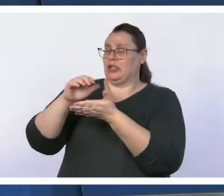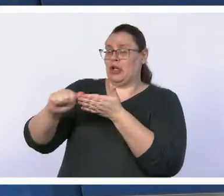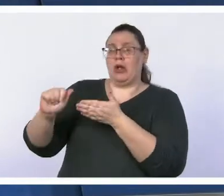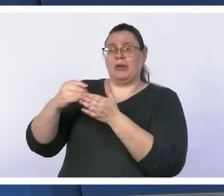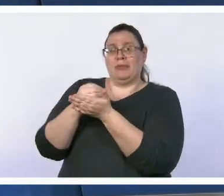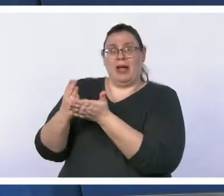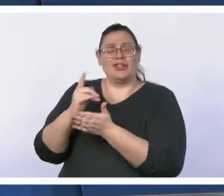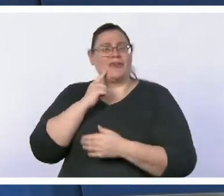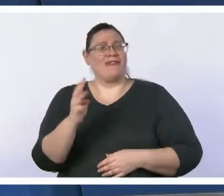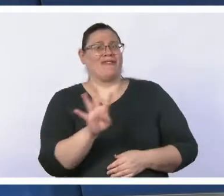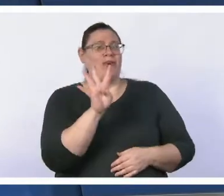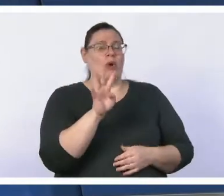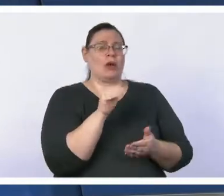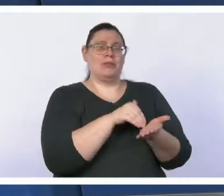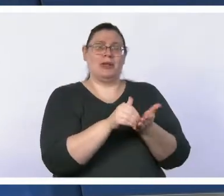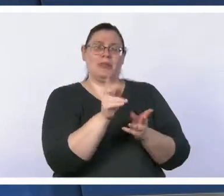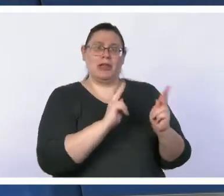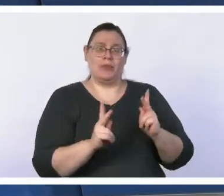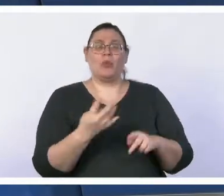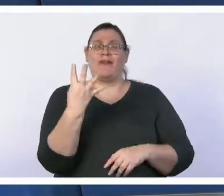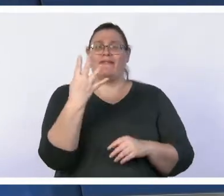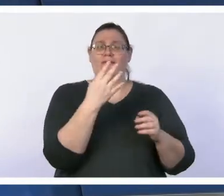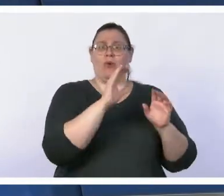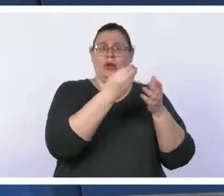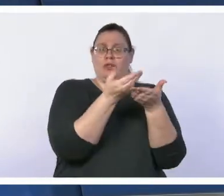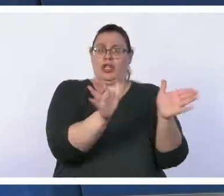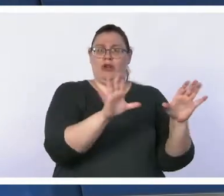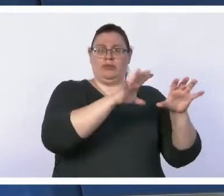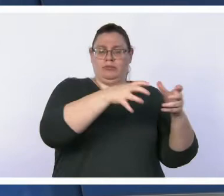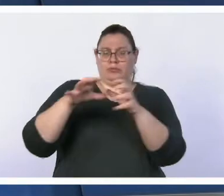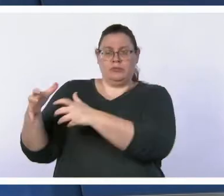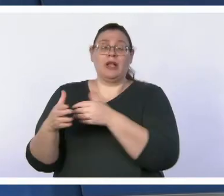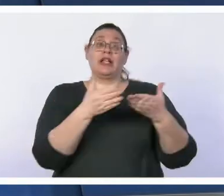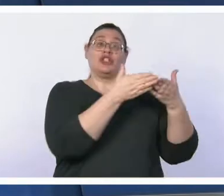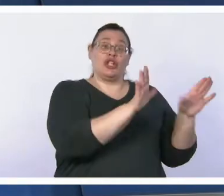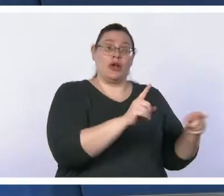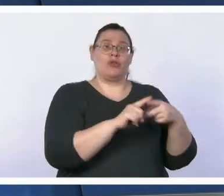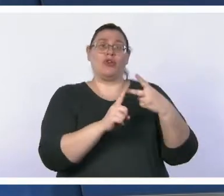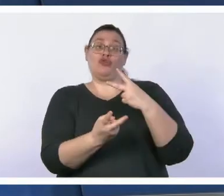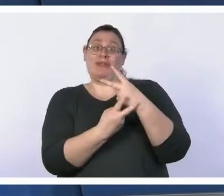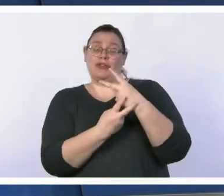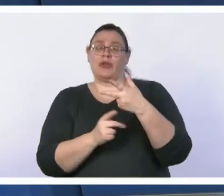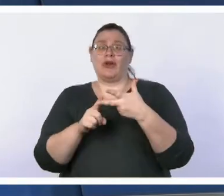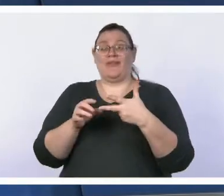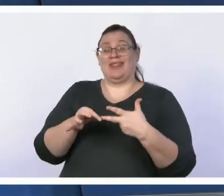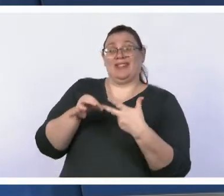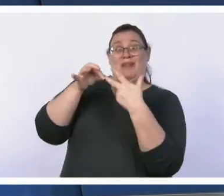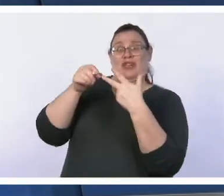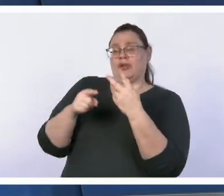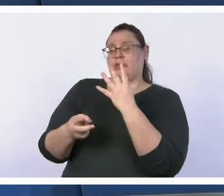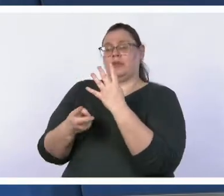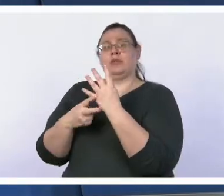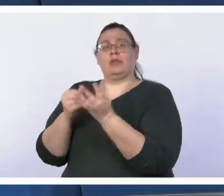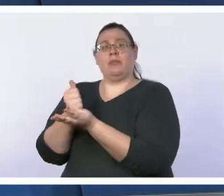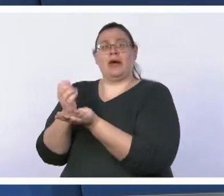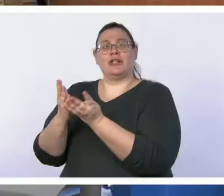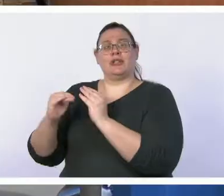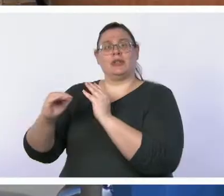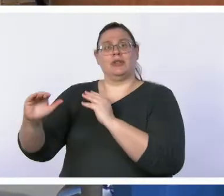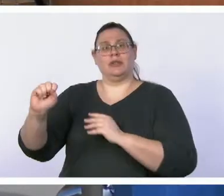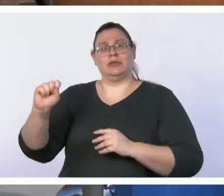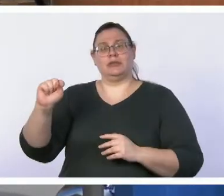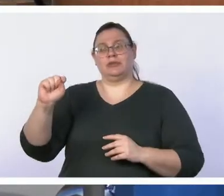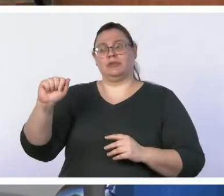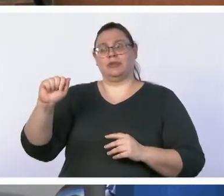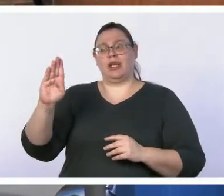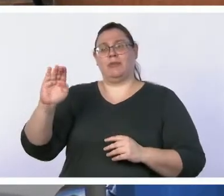So there are basically 4 funds. There's a general fund, there's a reserve fund, a special fund, and then a budget stabilization fund. So how do